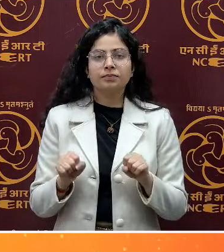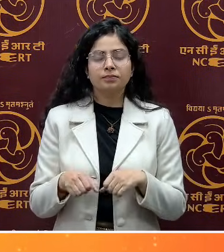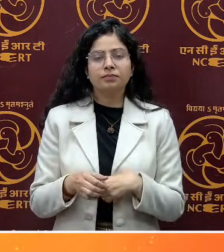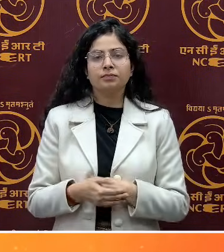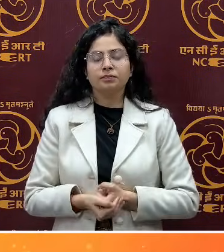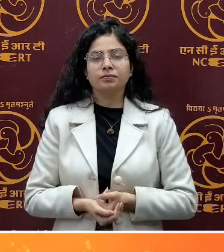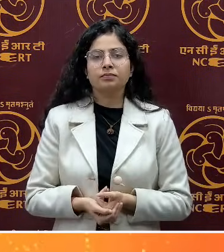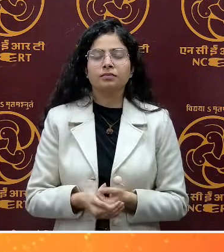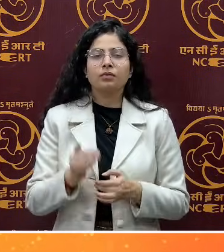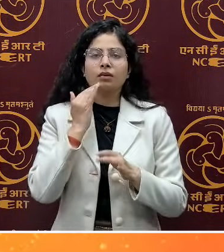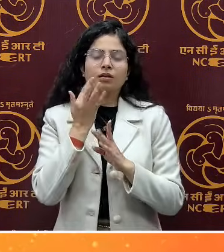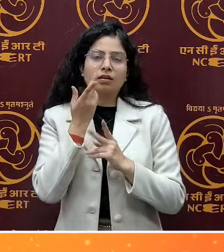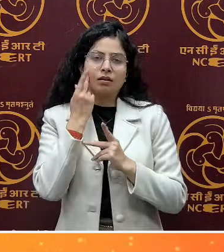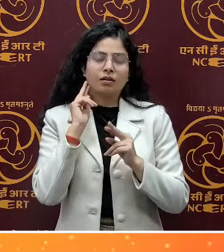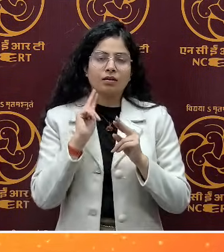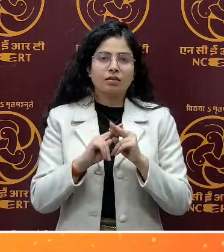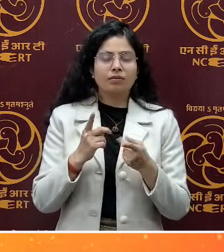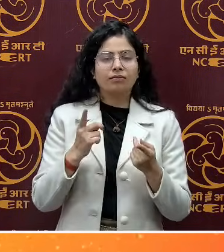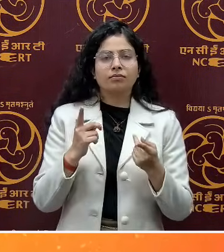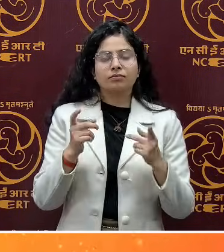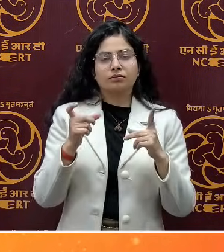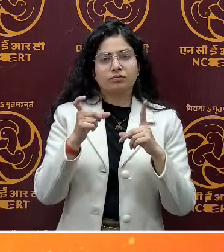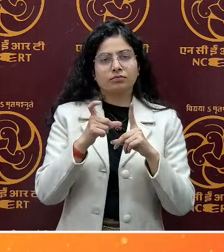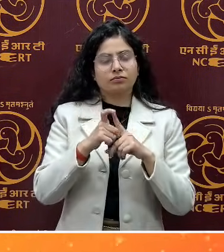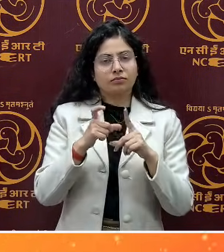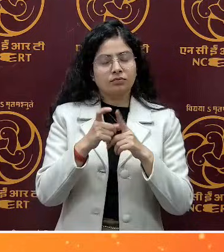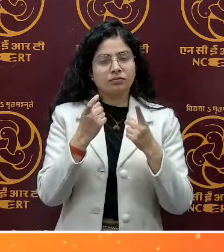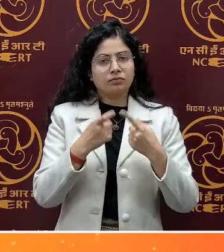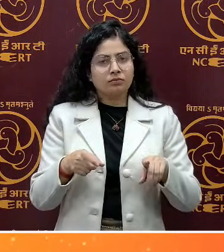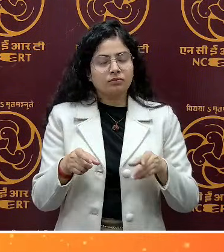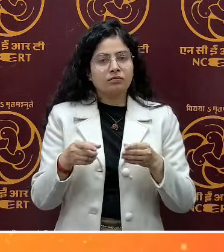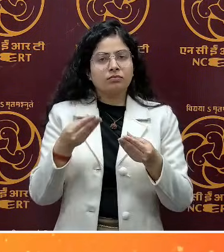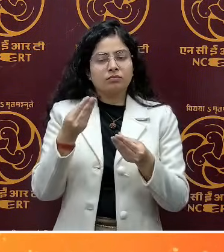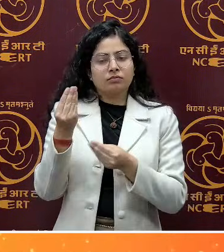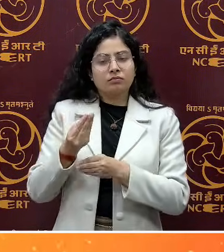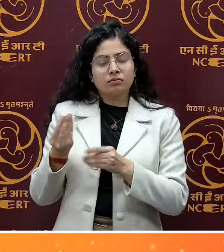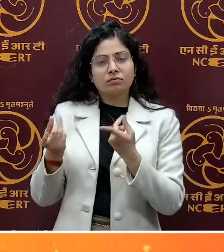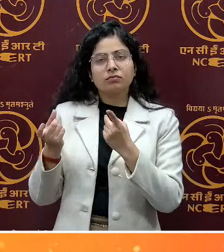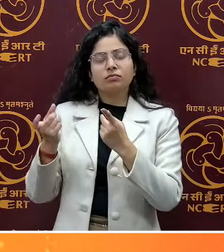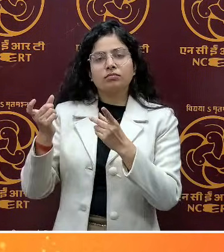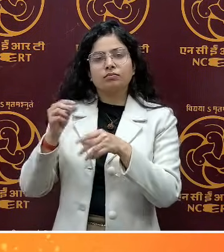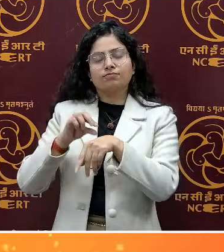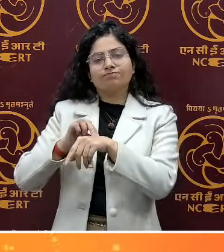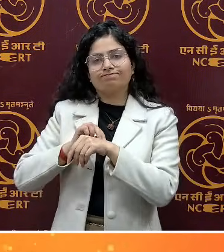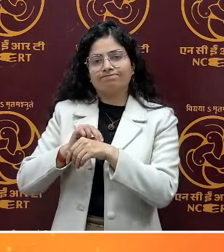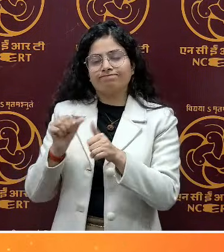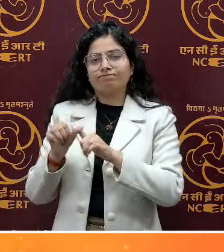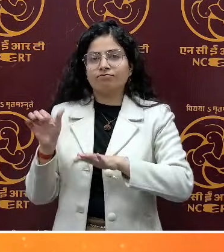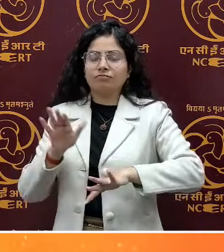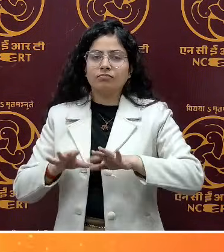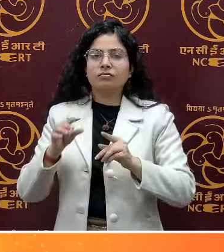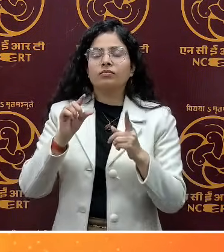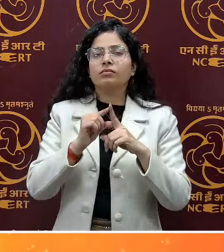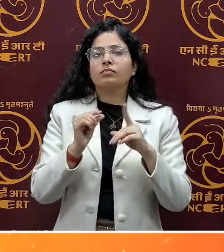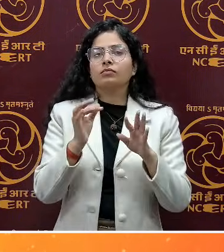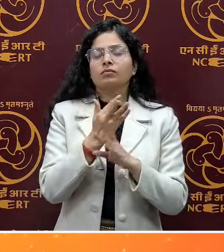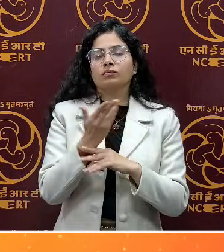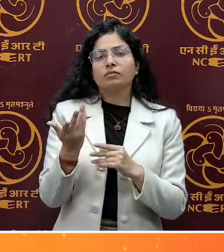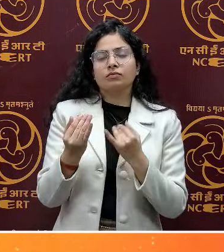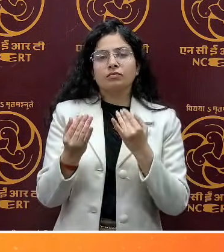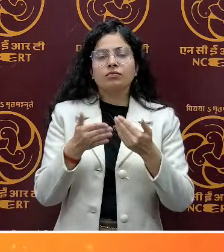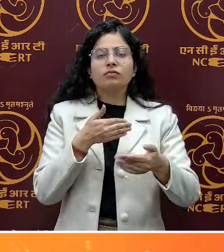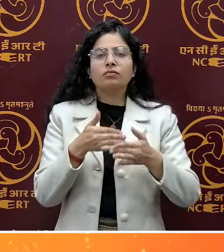So when the destructions are being caused by certain human activities, so what we can do? We can find for